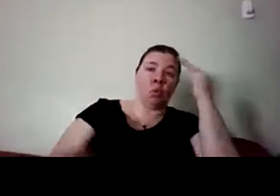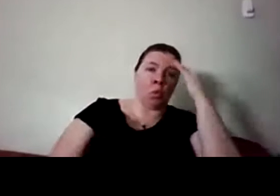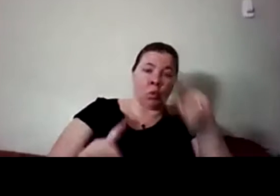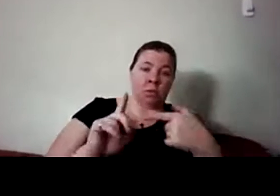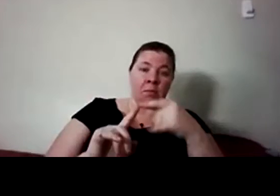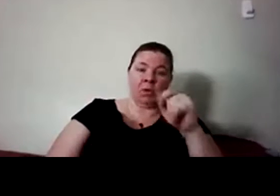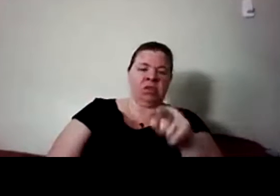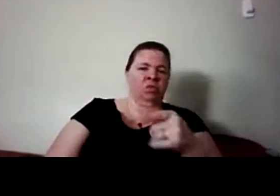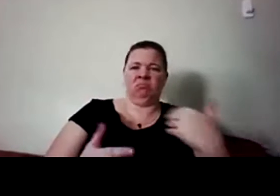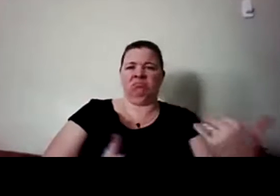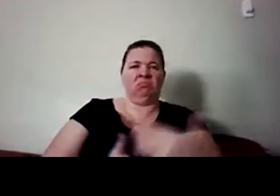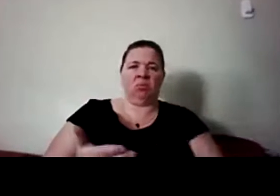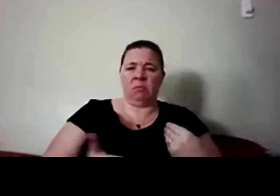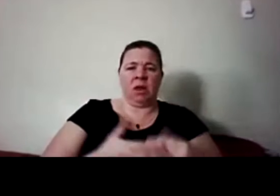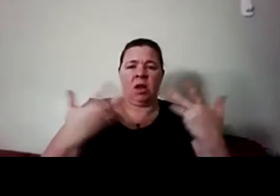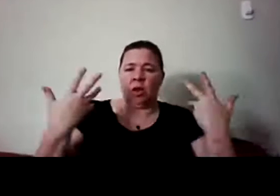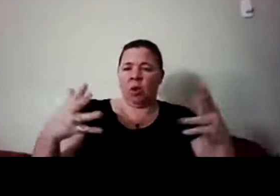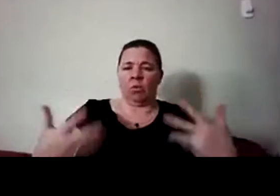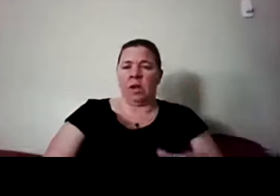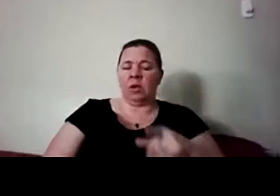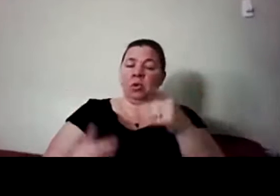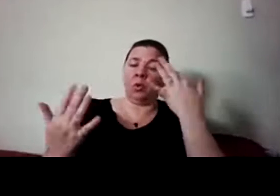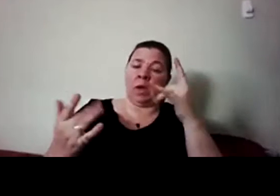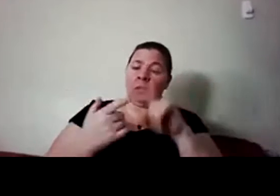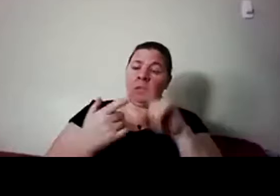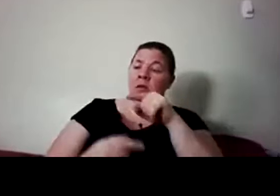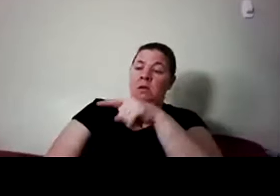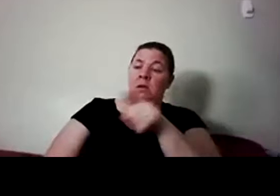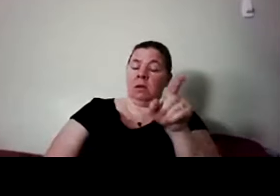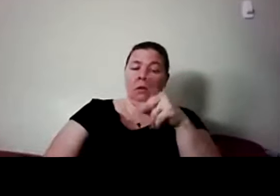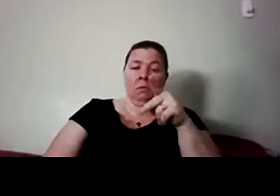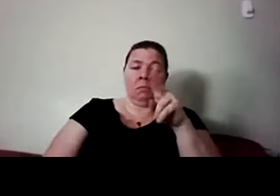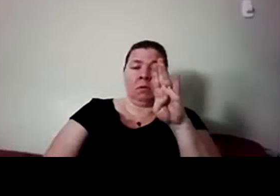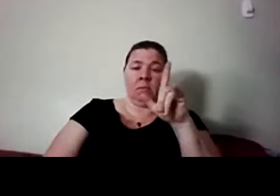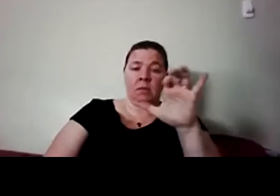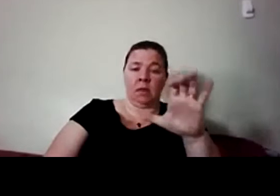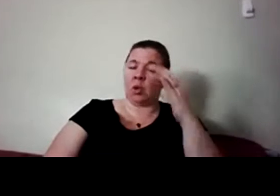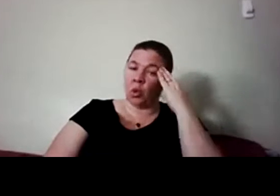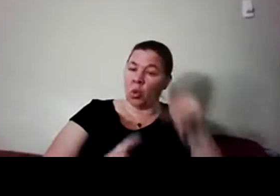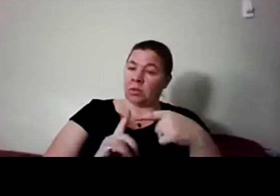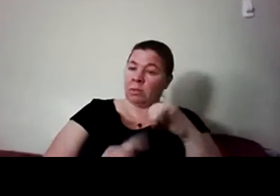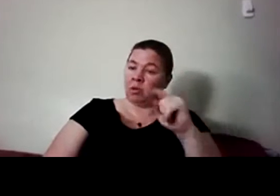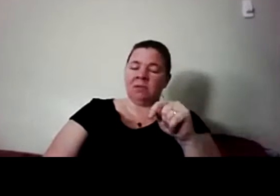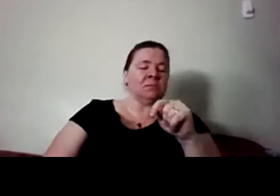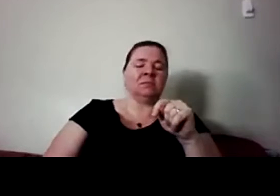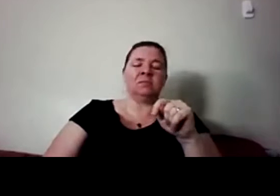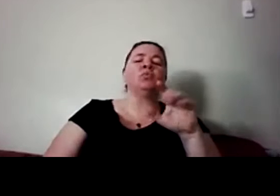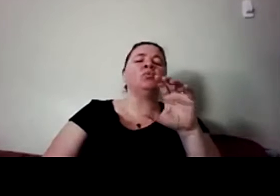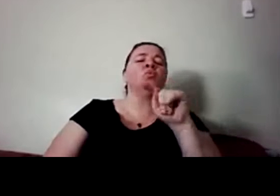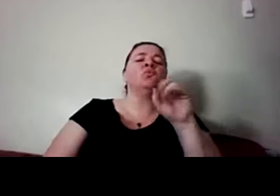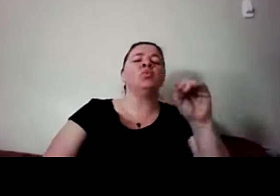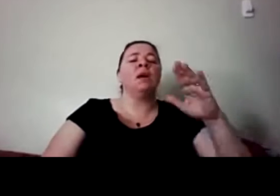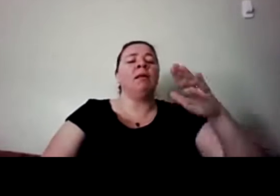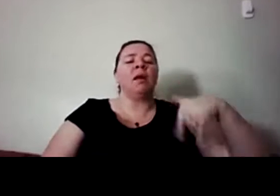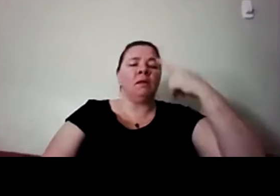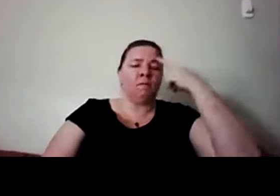money. You wait until the public knows about it. Too little, too late. That's all I can